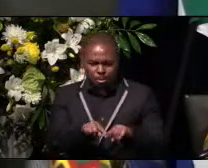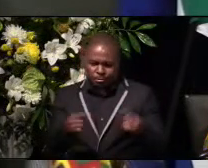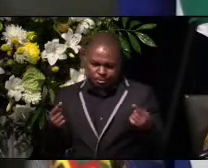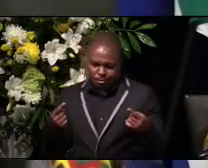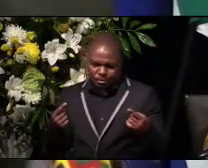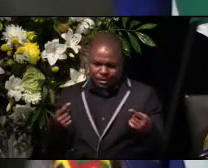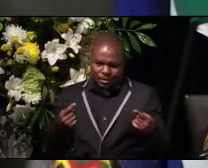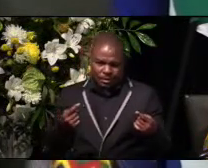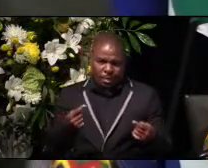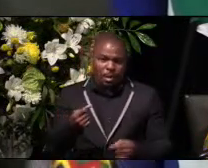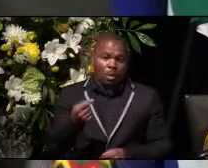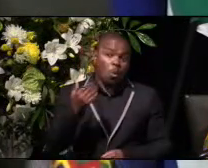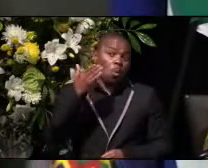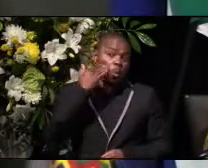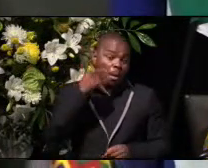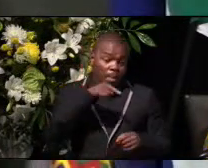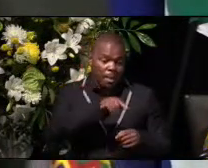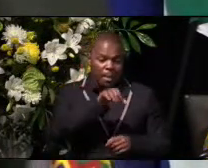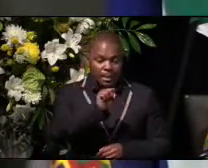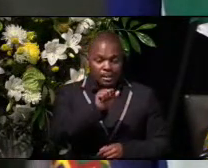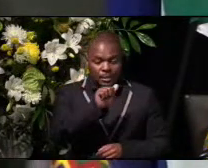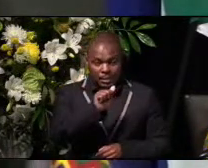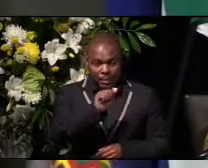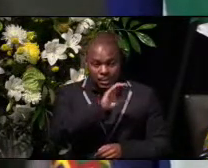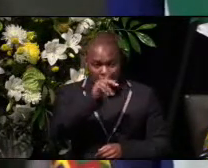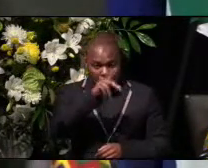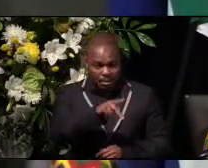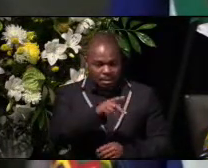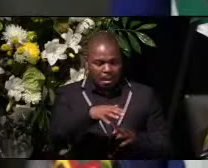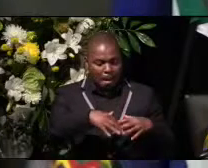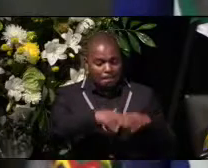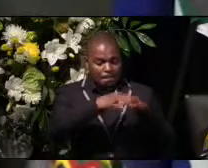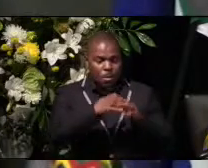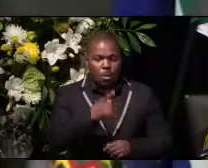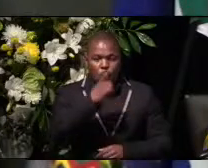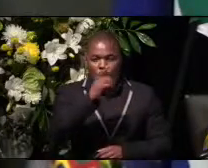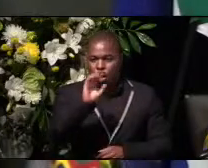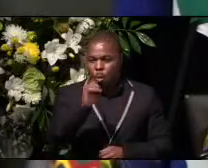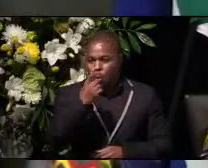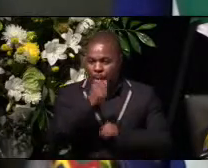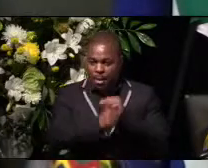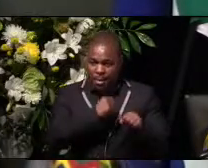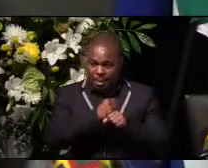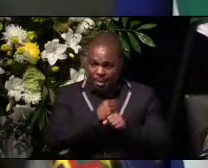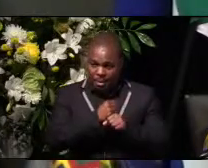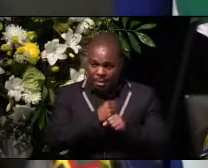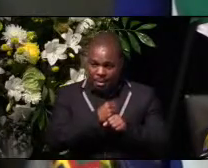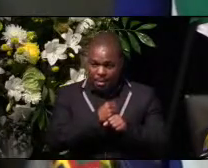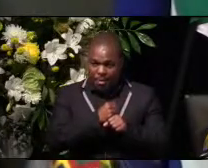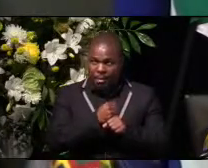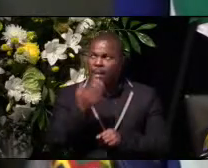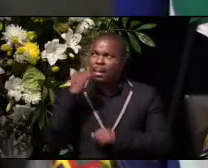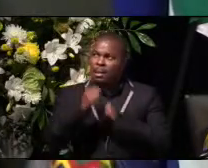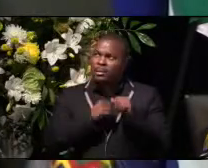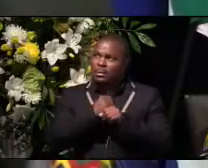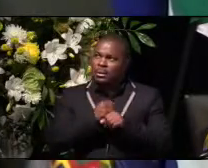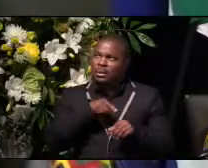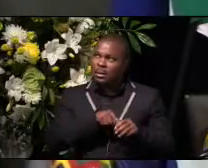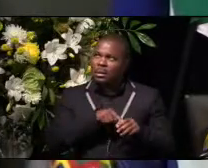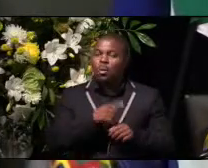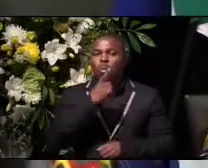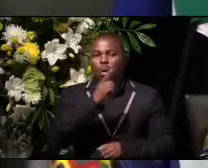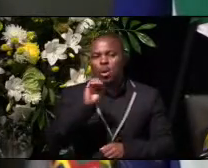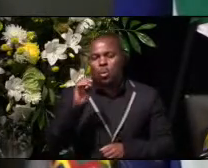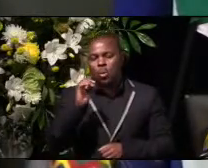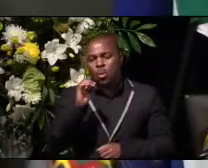of when it was formed 101 years ago Clarity of the Communist party was 100 years